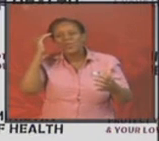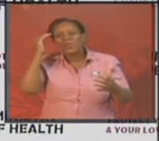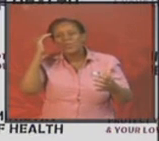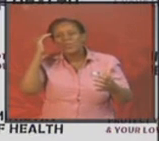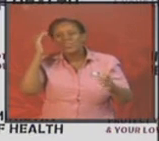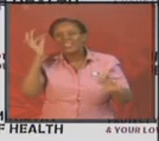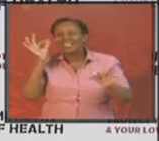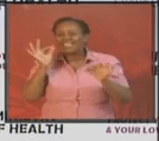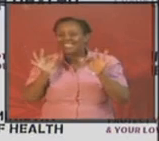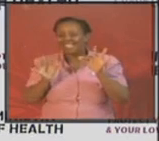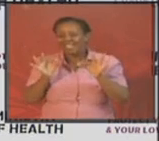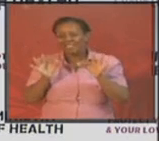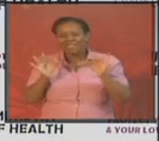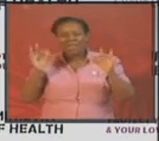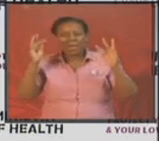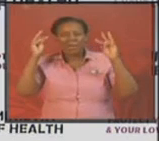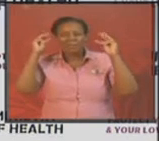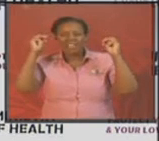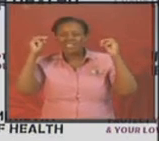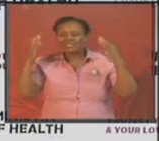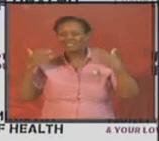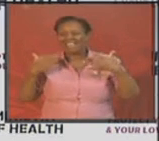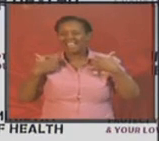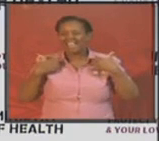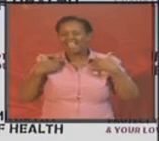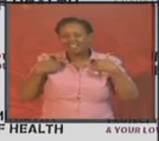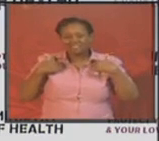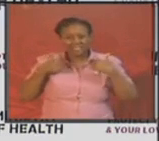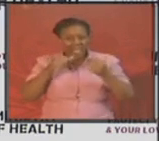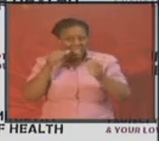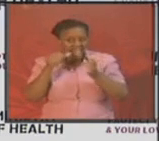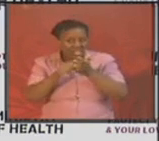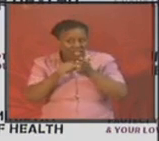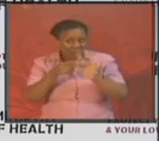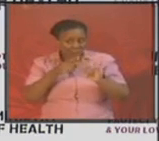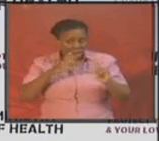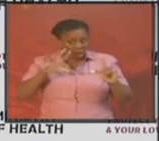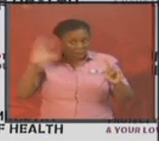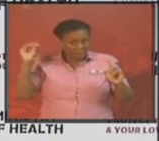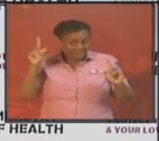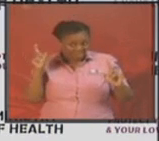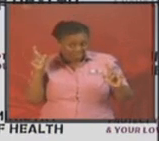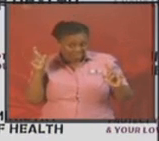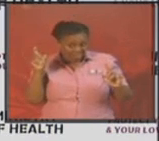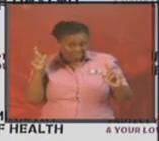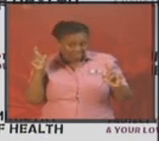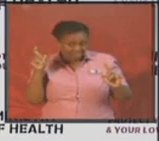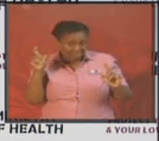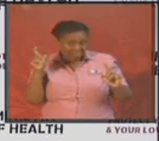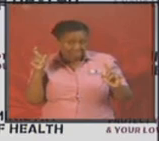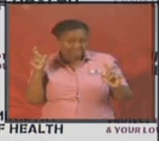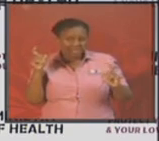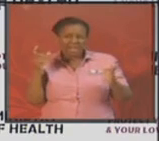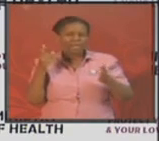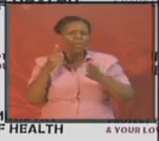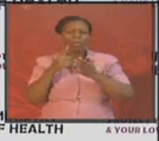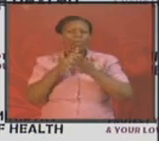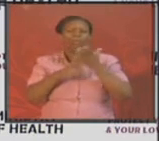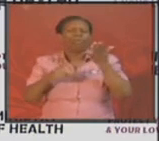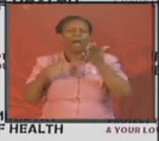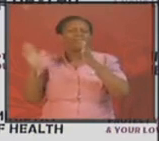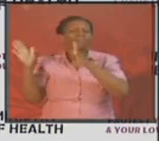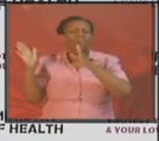ministry has received formally or informally such a proposal and what such an arrangement would look like. Is it that any entity with